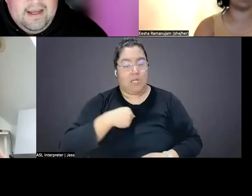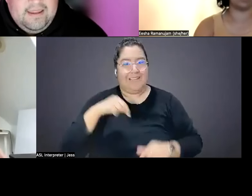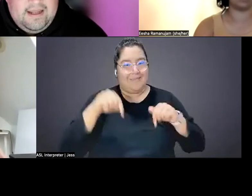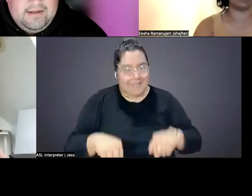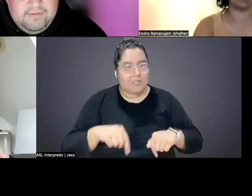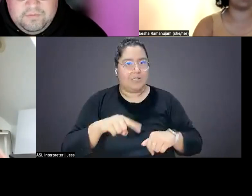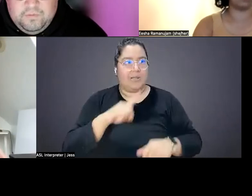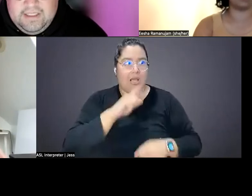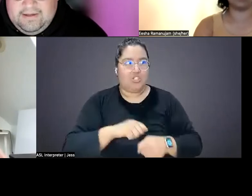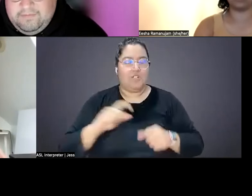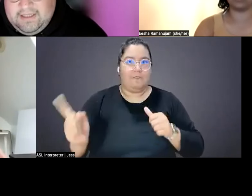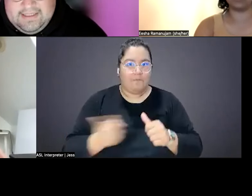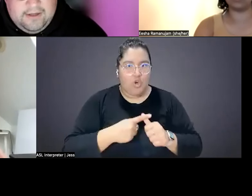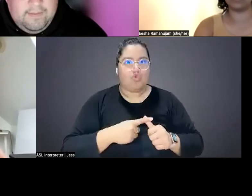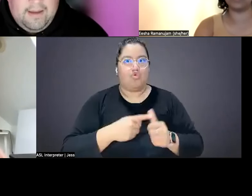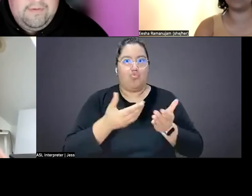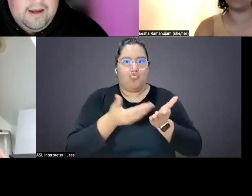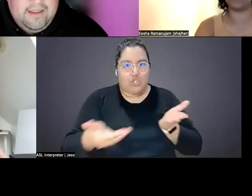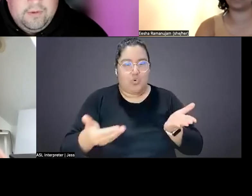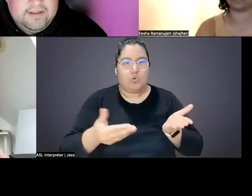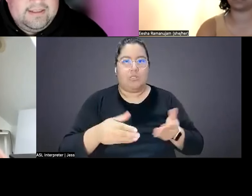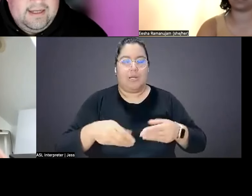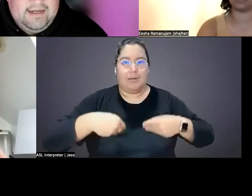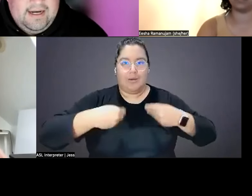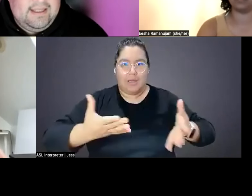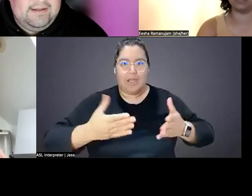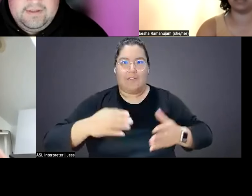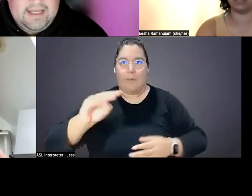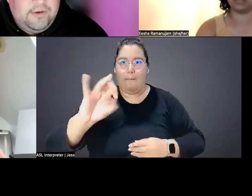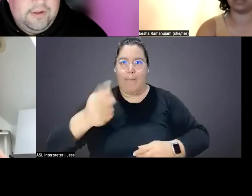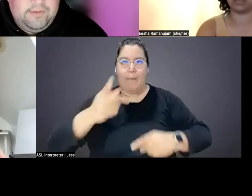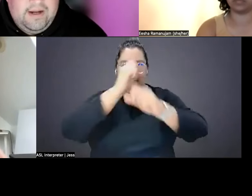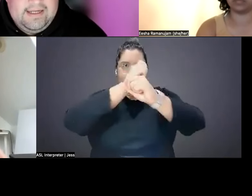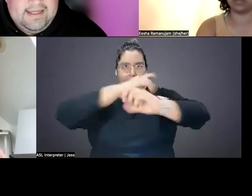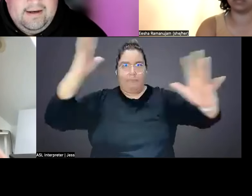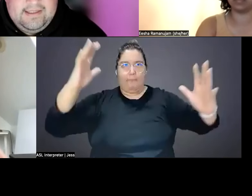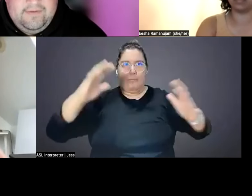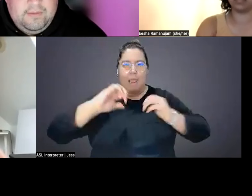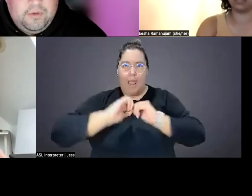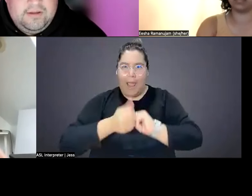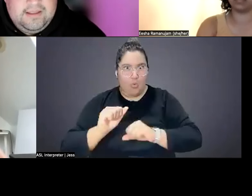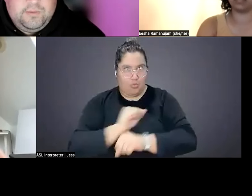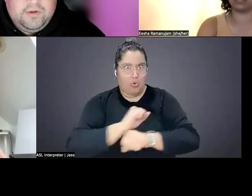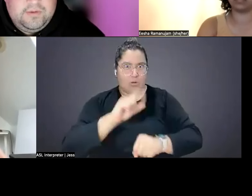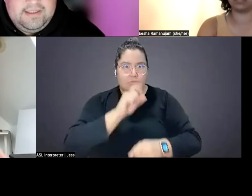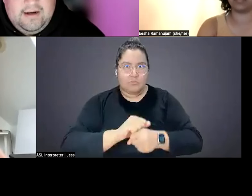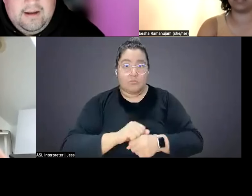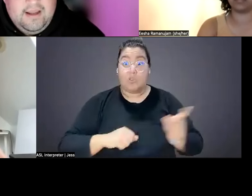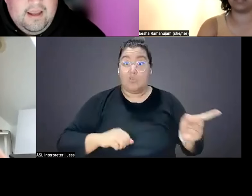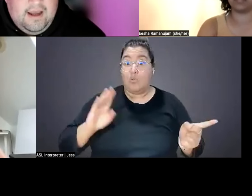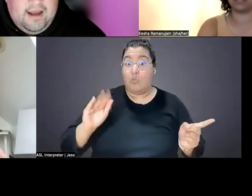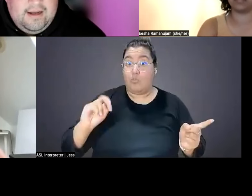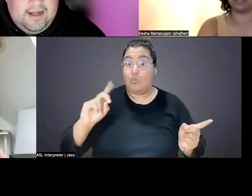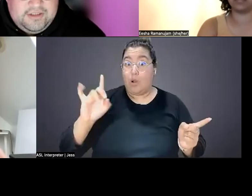seen that really lays down the map of how that works. And I think, just echoing what Brandy said, it's very important that this work was